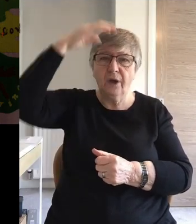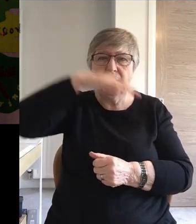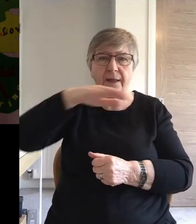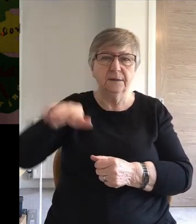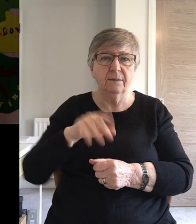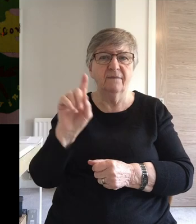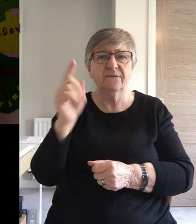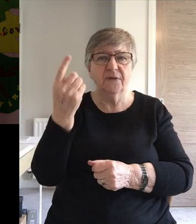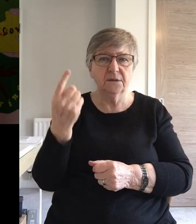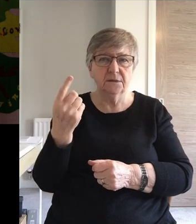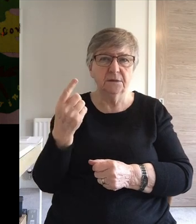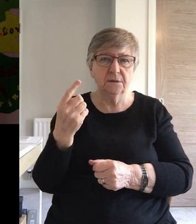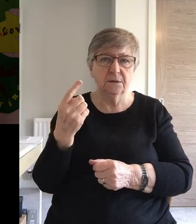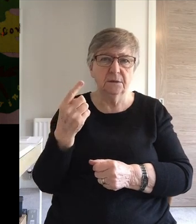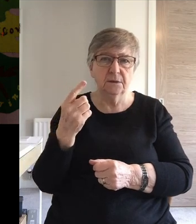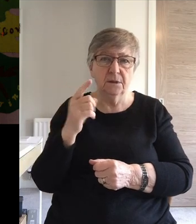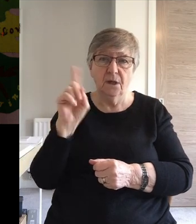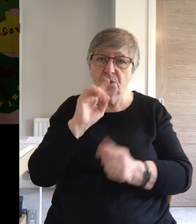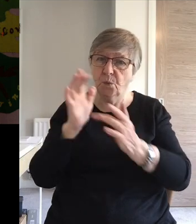as you've called us to do.